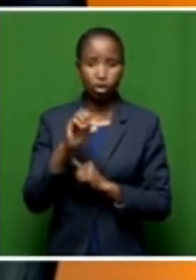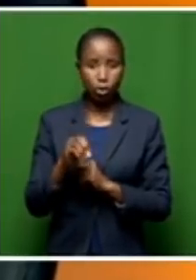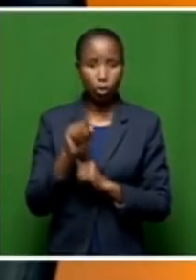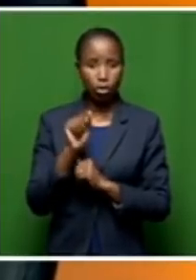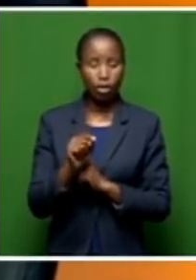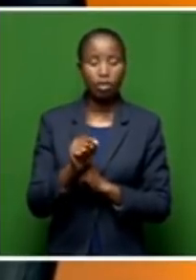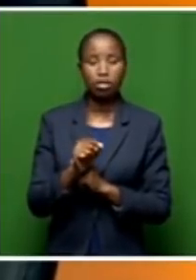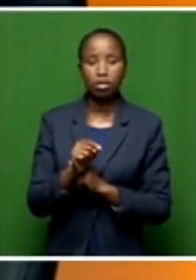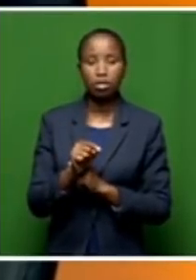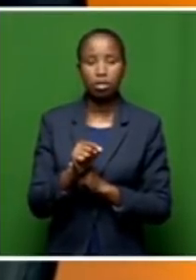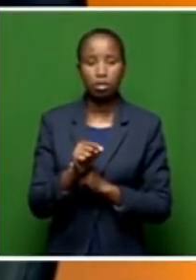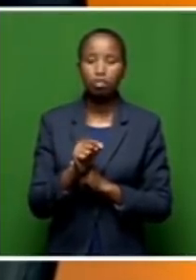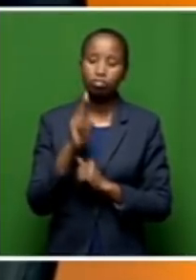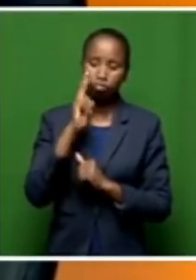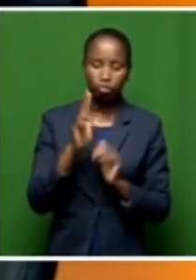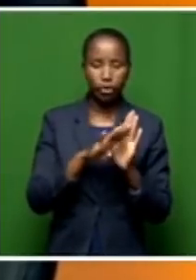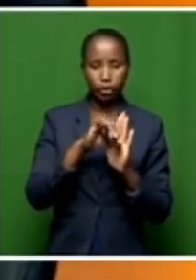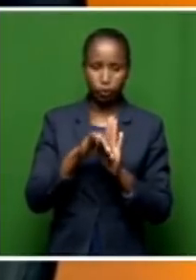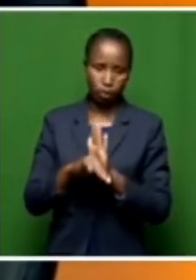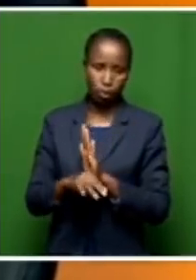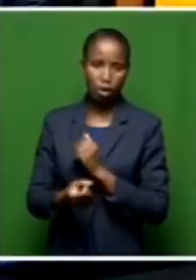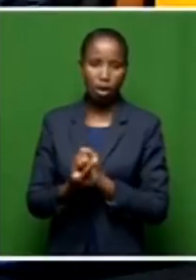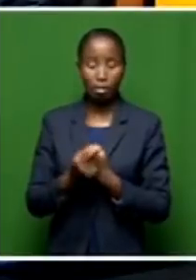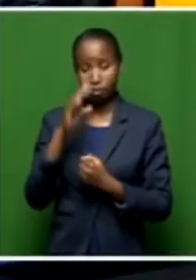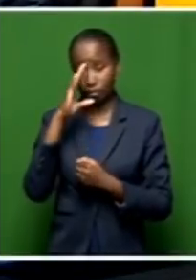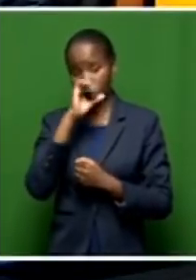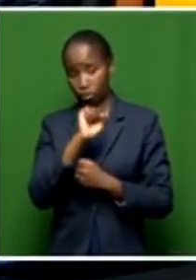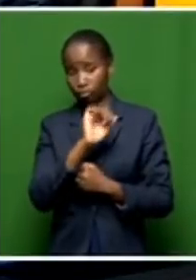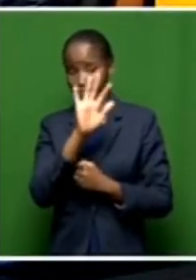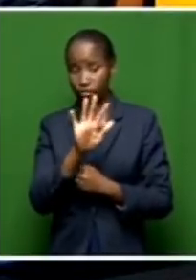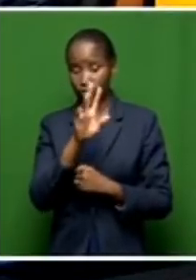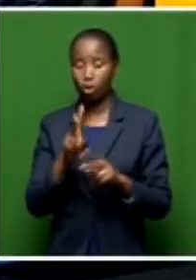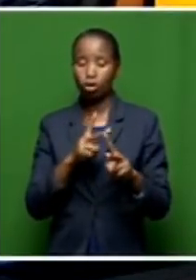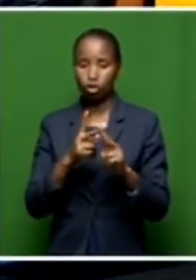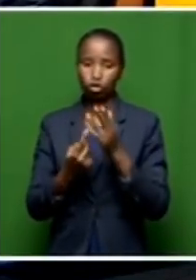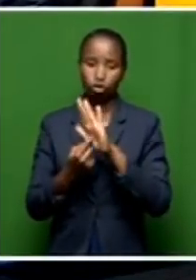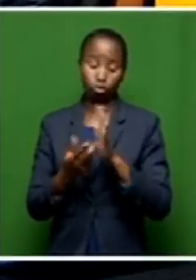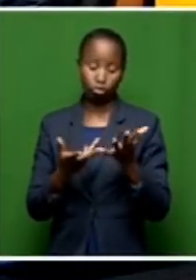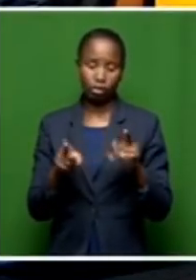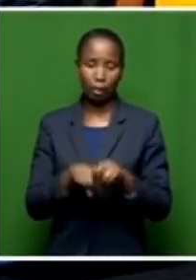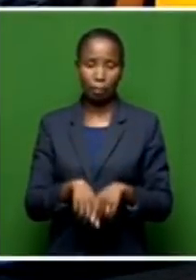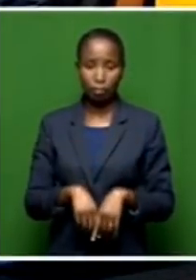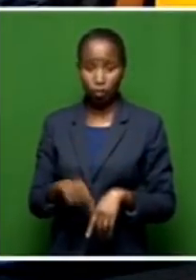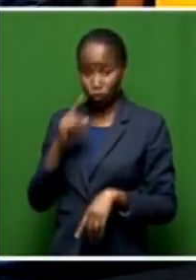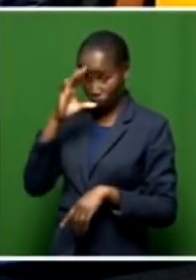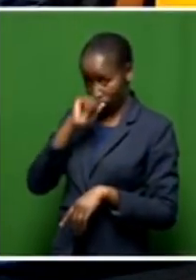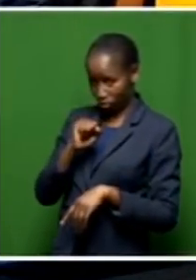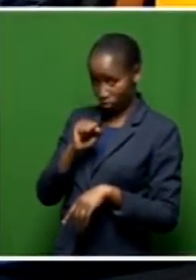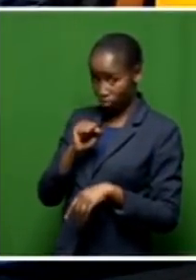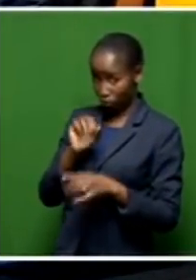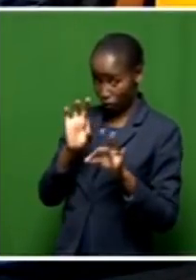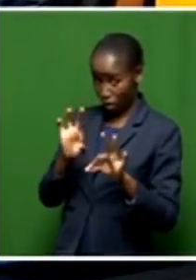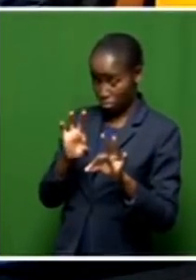the projection is also showing the same as well. Your projection's on track. Western Okay, Cape. and